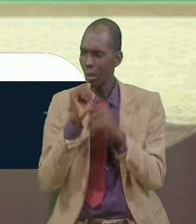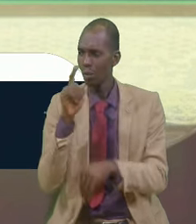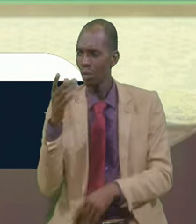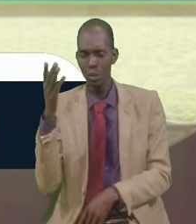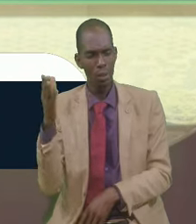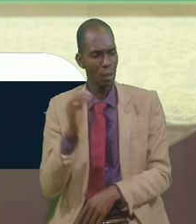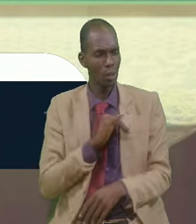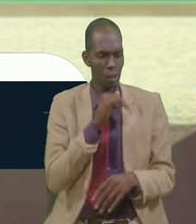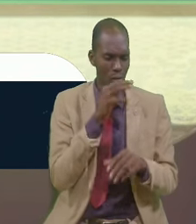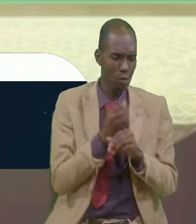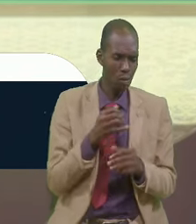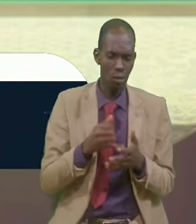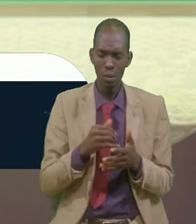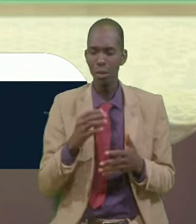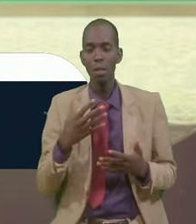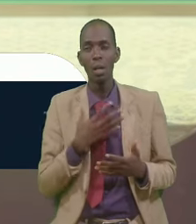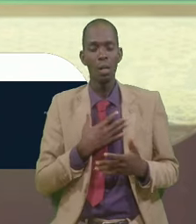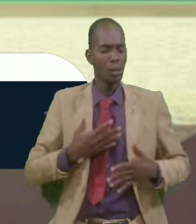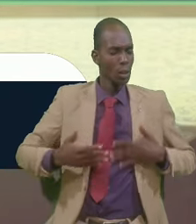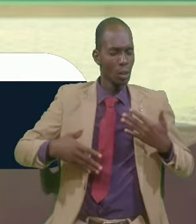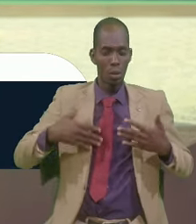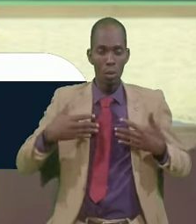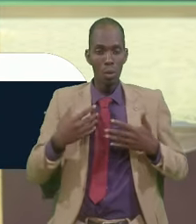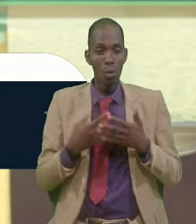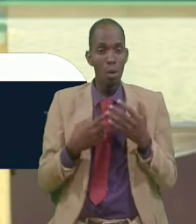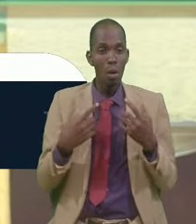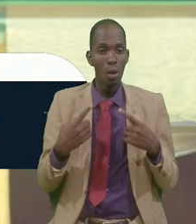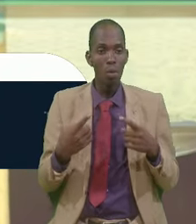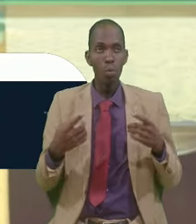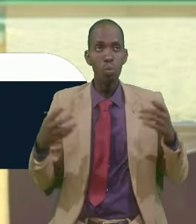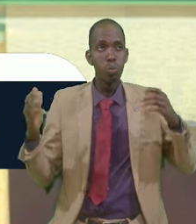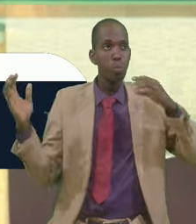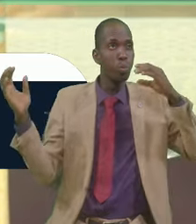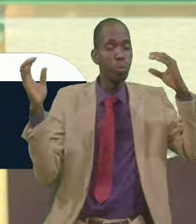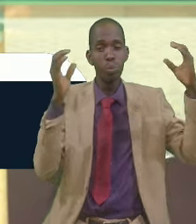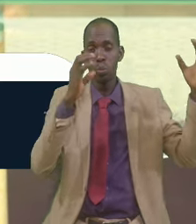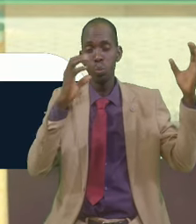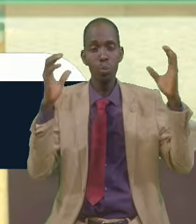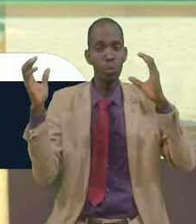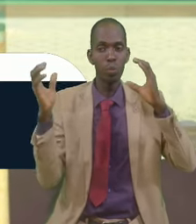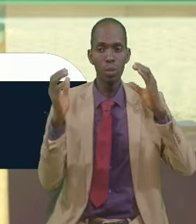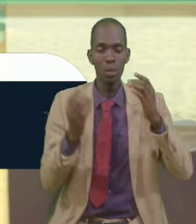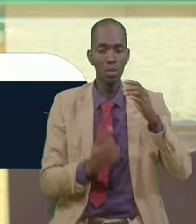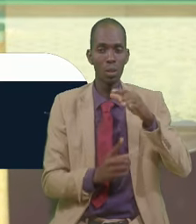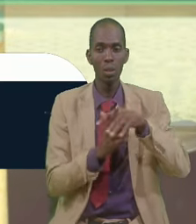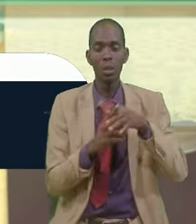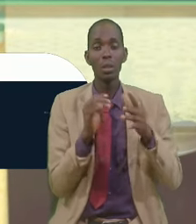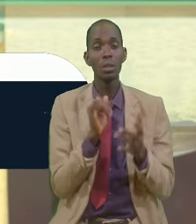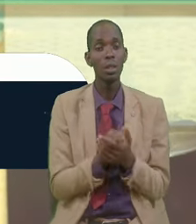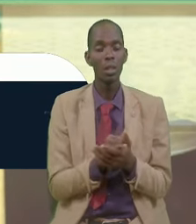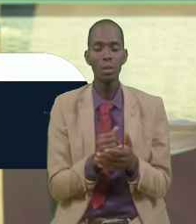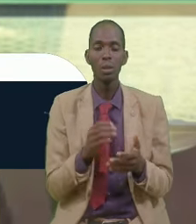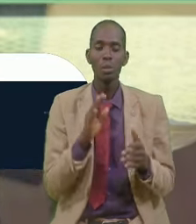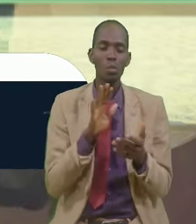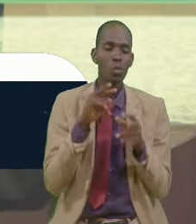it. They're excited. All of a sudden, a storm arises, and that storm becomes like a giant